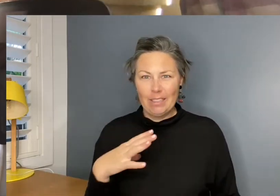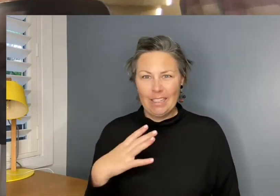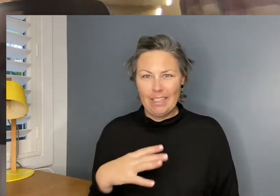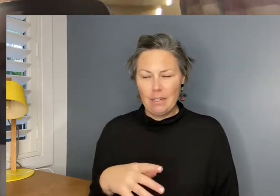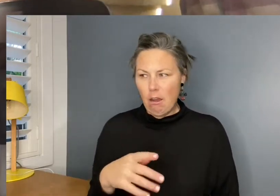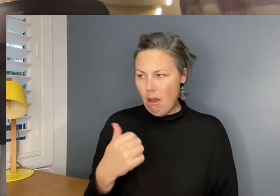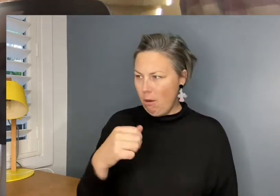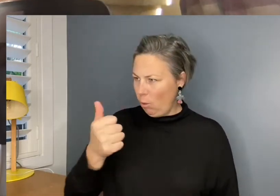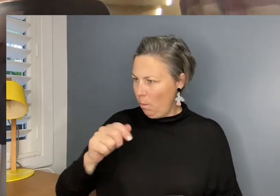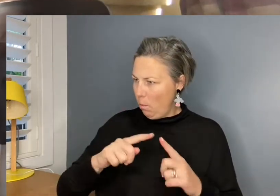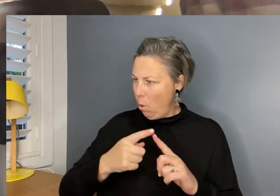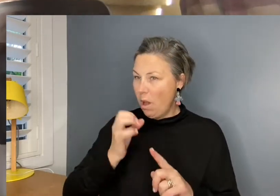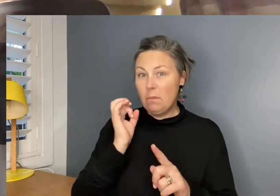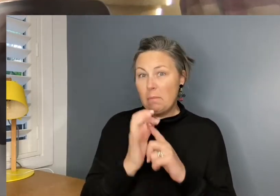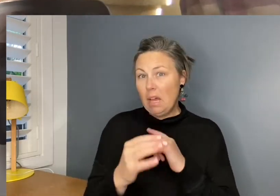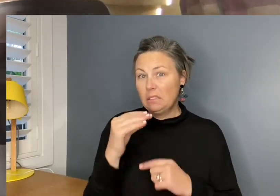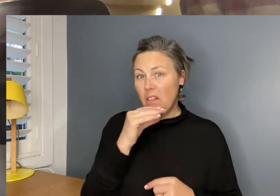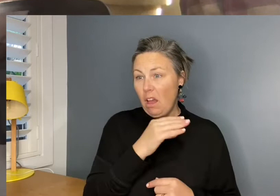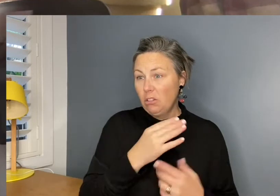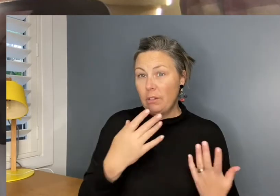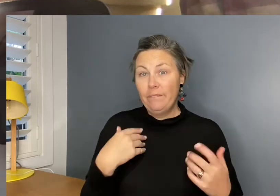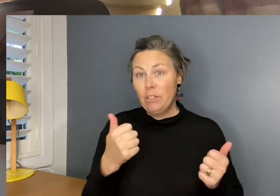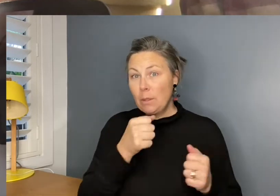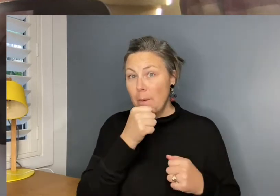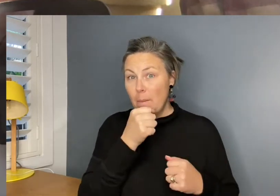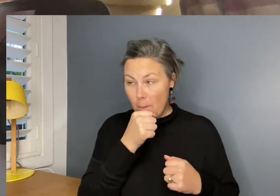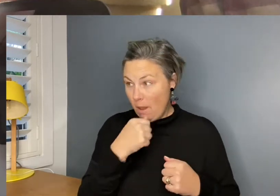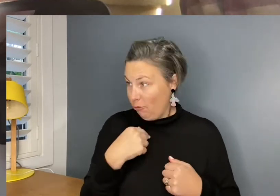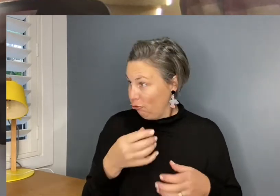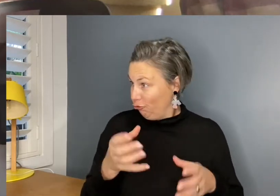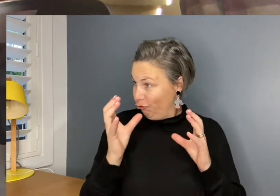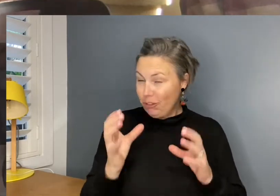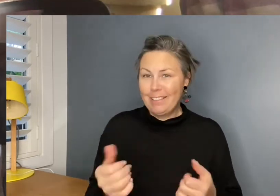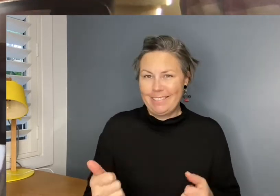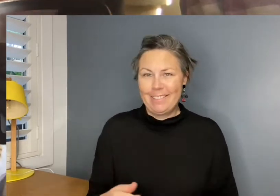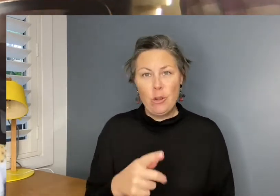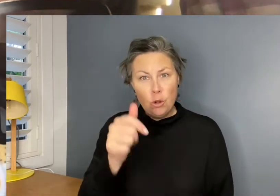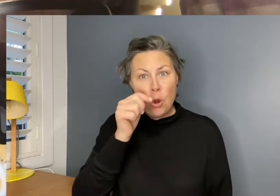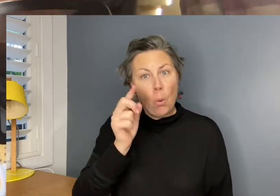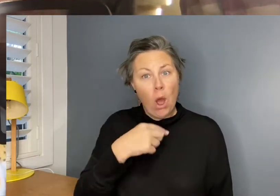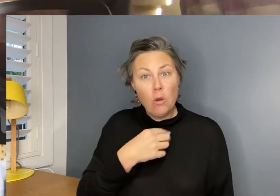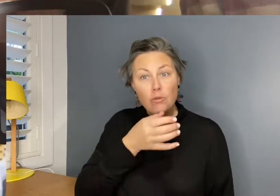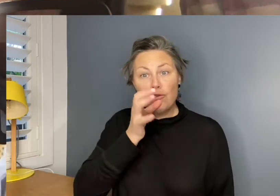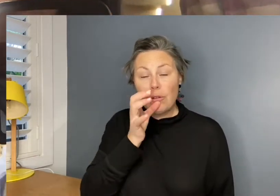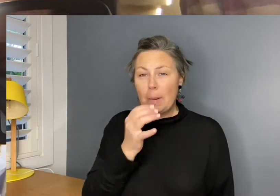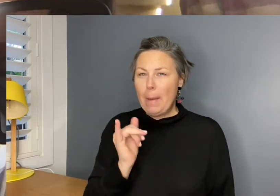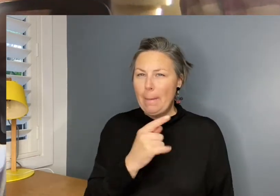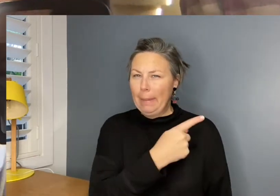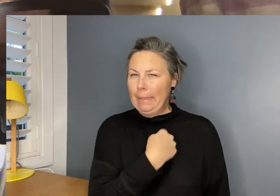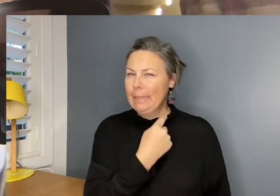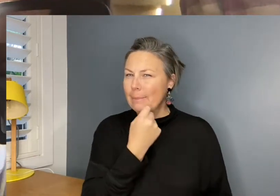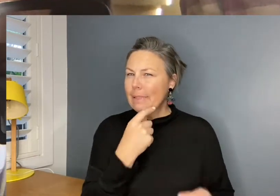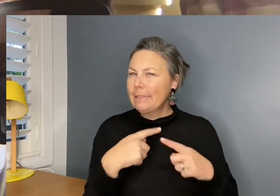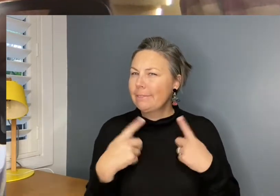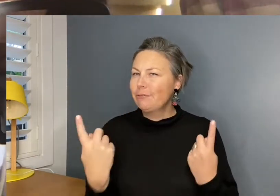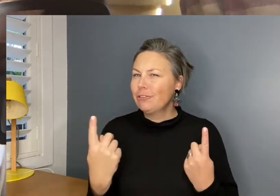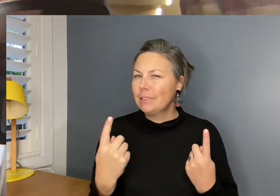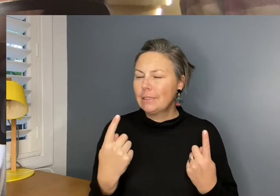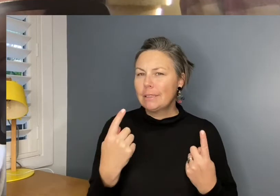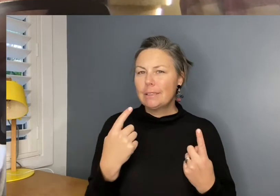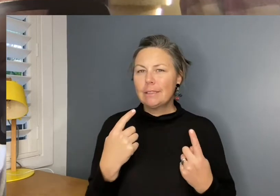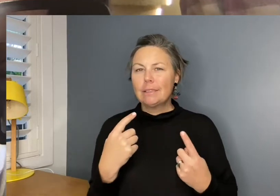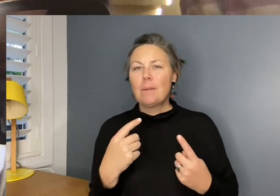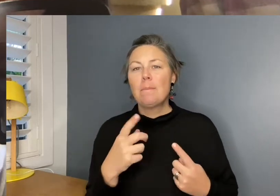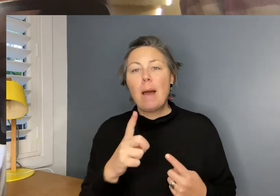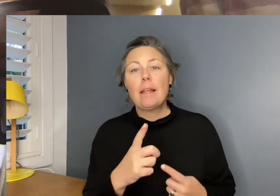point, actually. Look, it's past lunchtime. As soon as we wrap this up. Do you know what I've been drinking, though? We might not have this in common. We definitely won't have this in common.